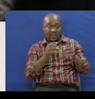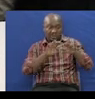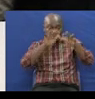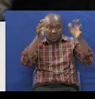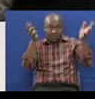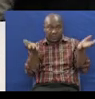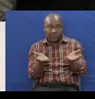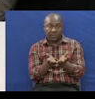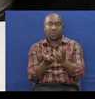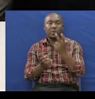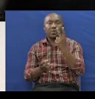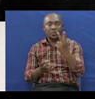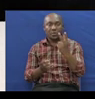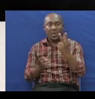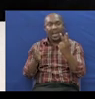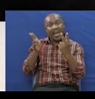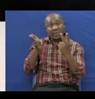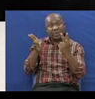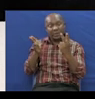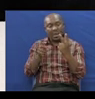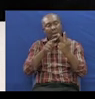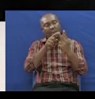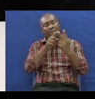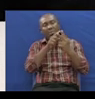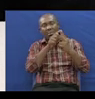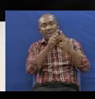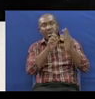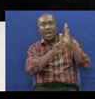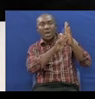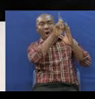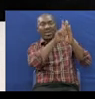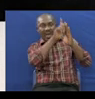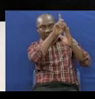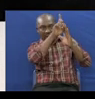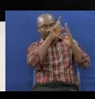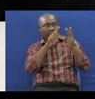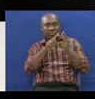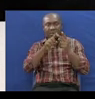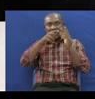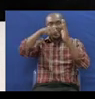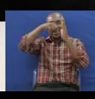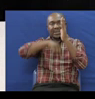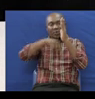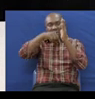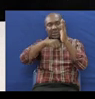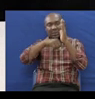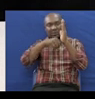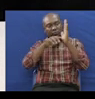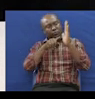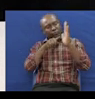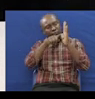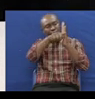the two parts. We are talking about the northern hemisphere and the southern